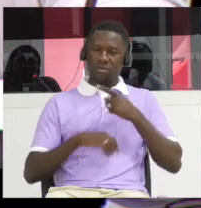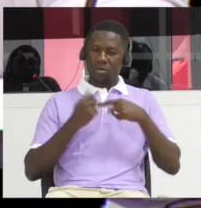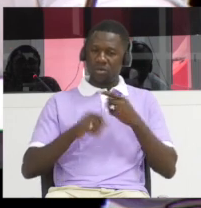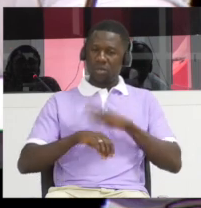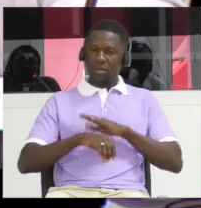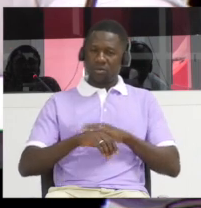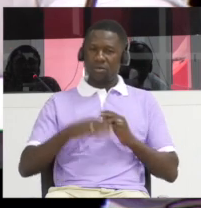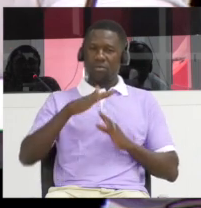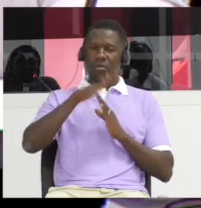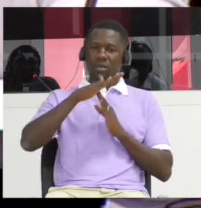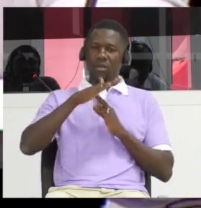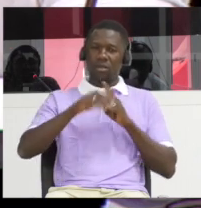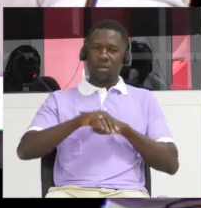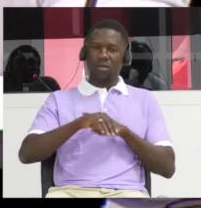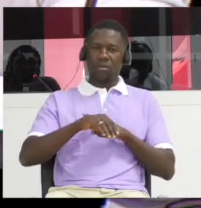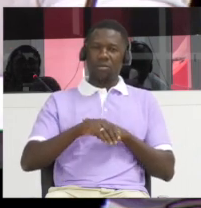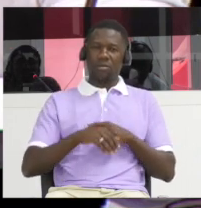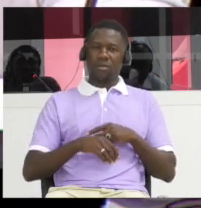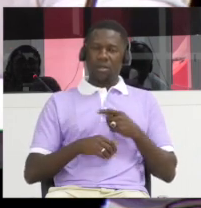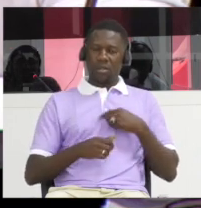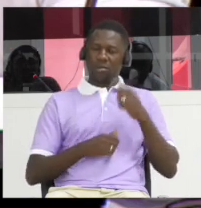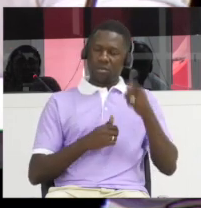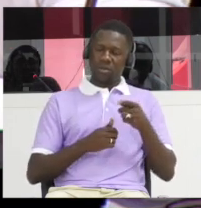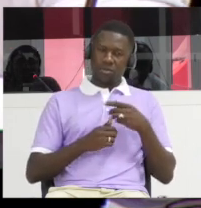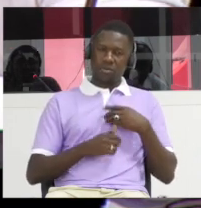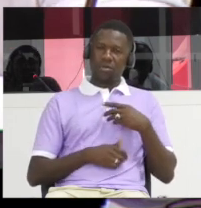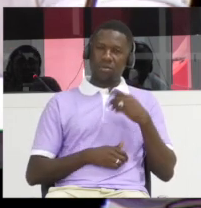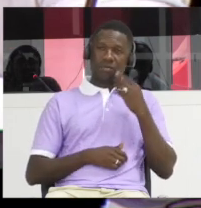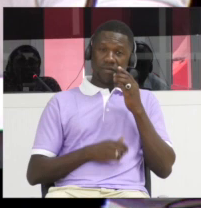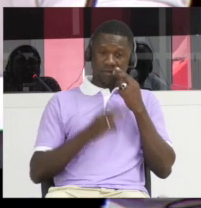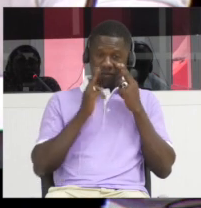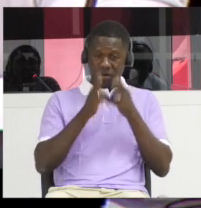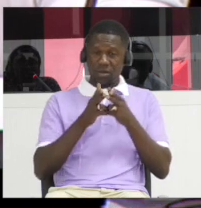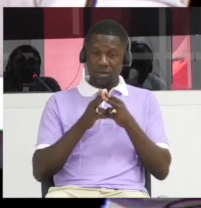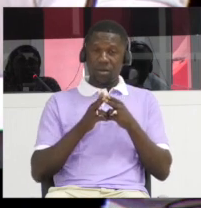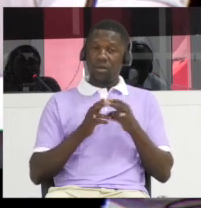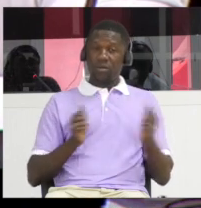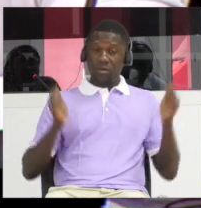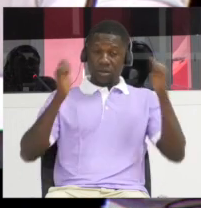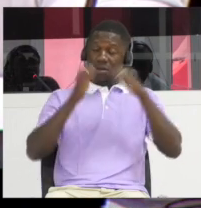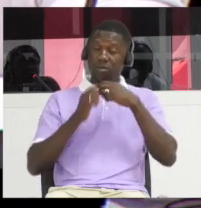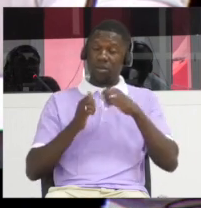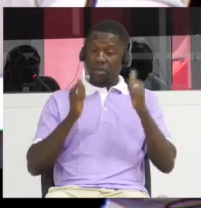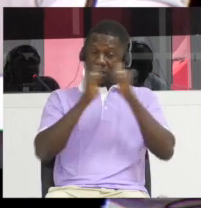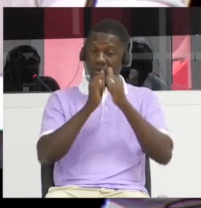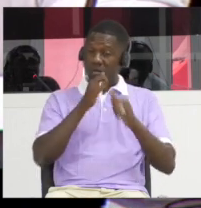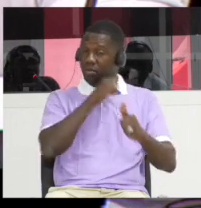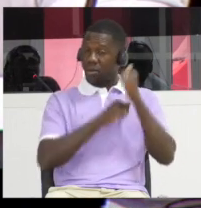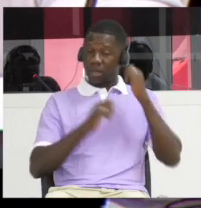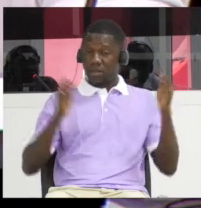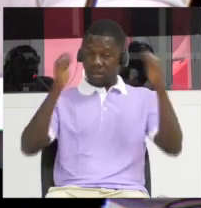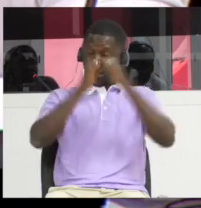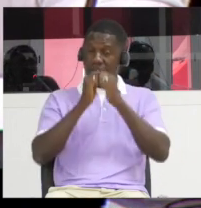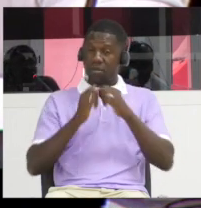Mr. Jack is going back to Addis tomorrow, perhaps he will take the questions from the commissioners before we discharge